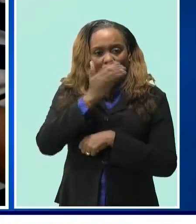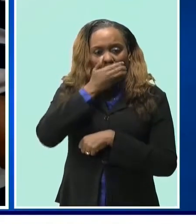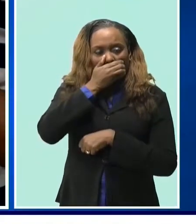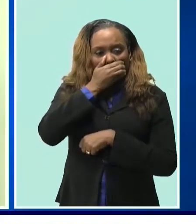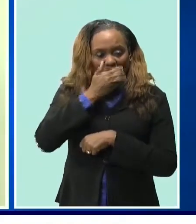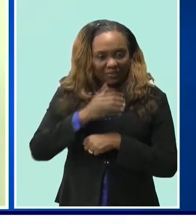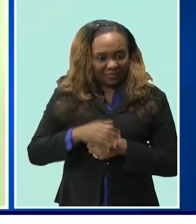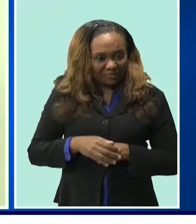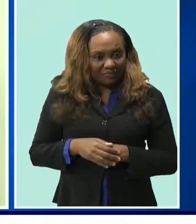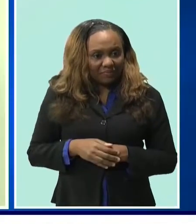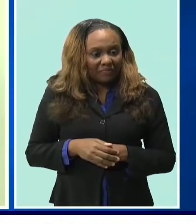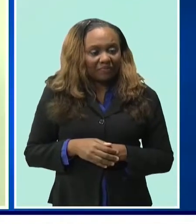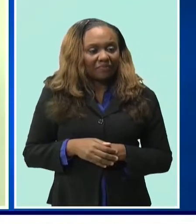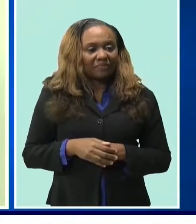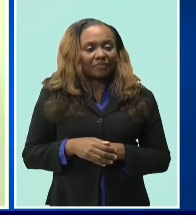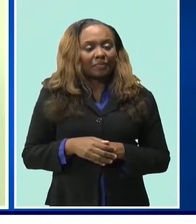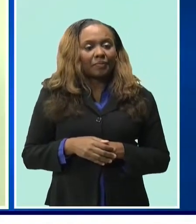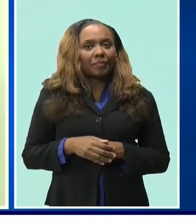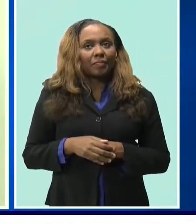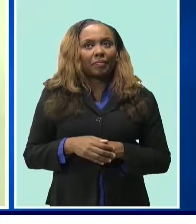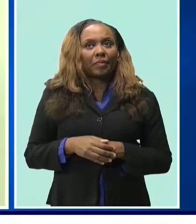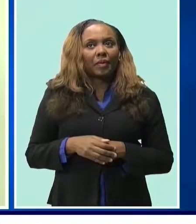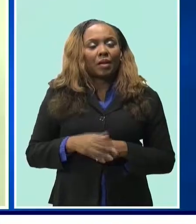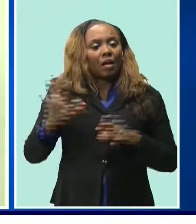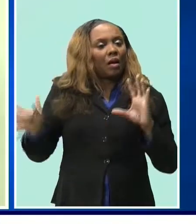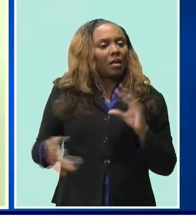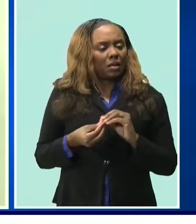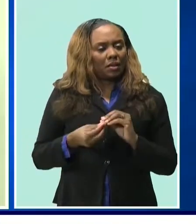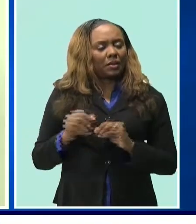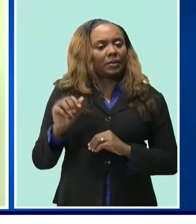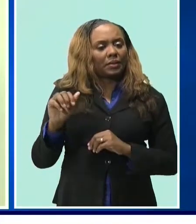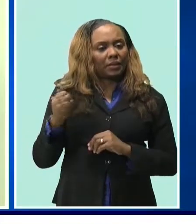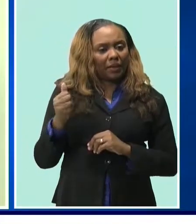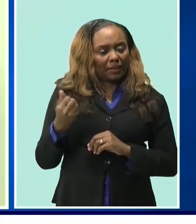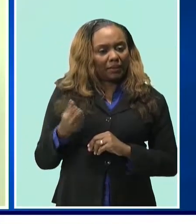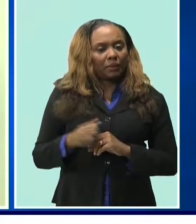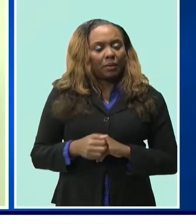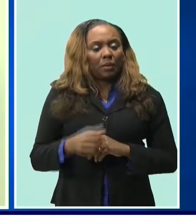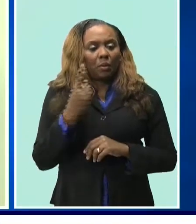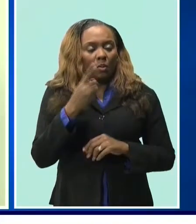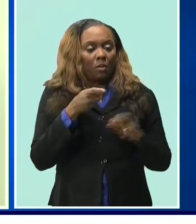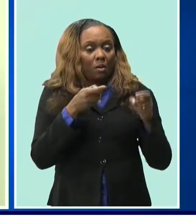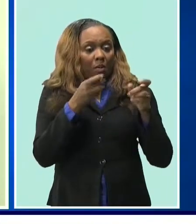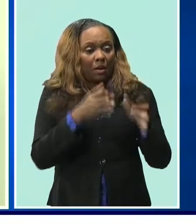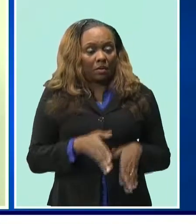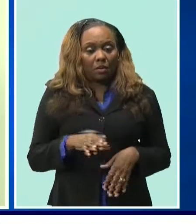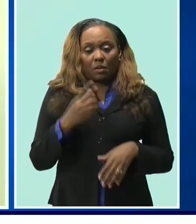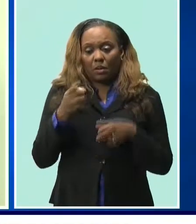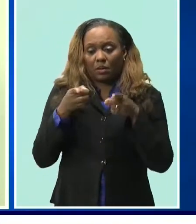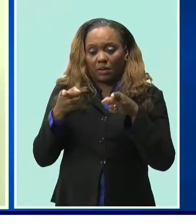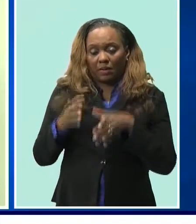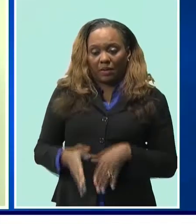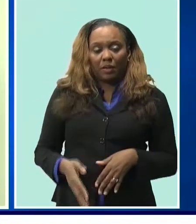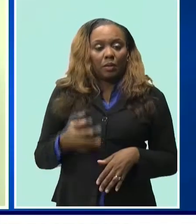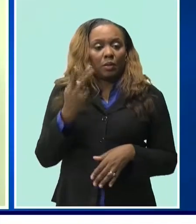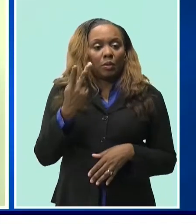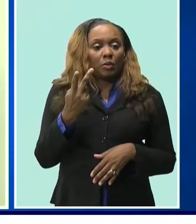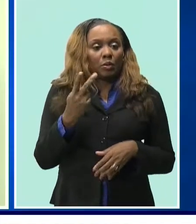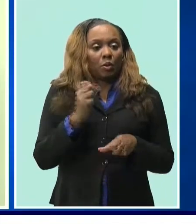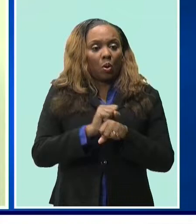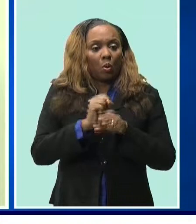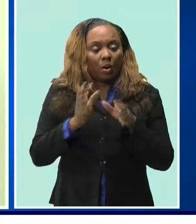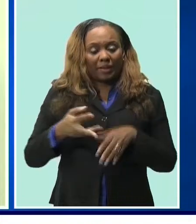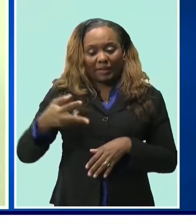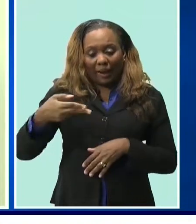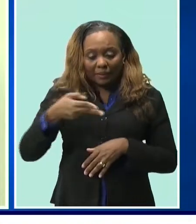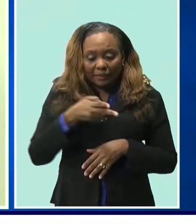We were able to bring 10 in total, including one director, one manager, 2 workers in the cutting room, and